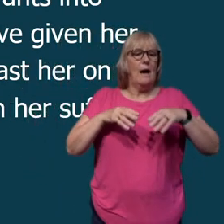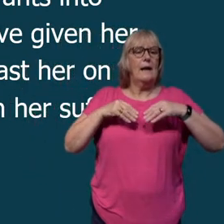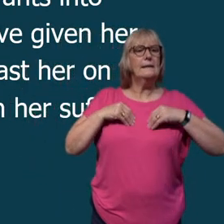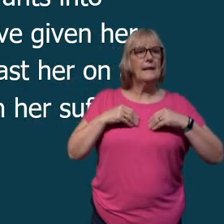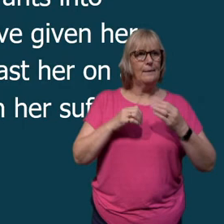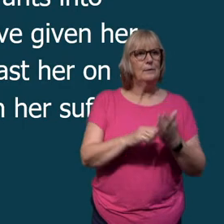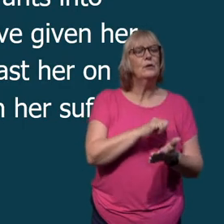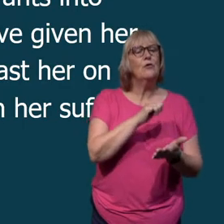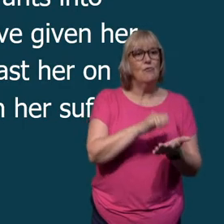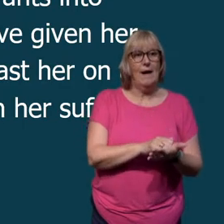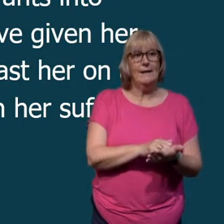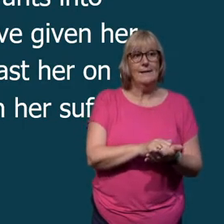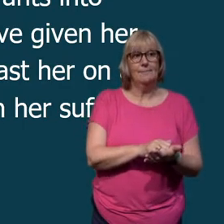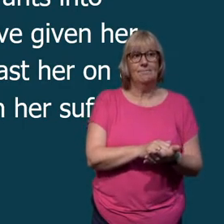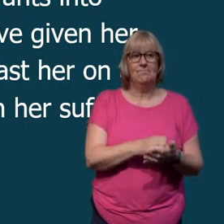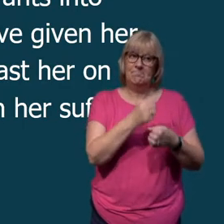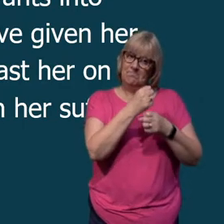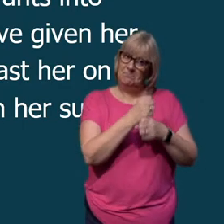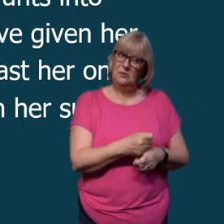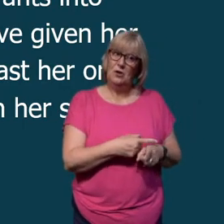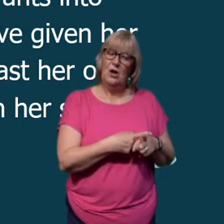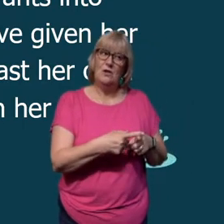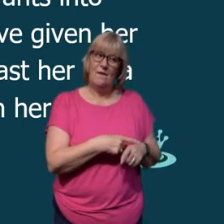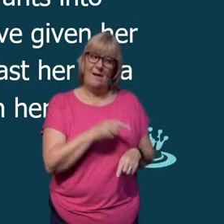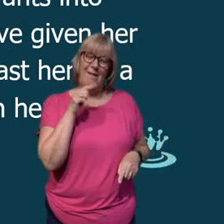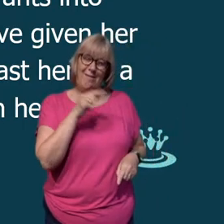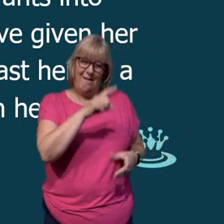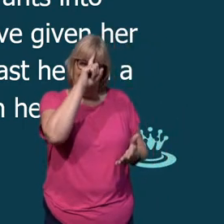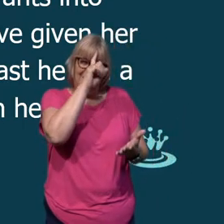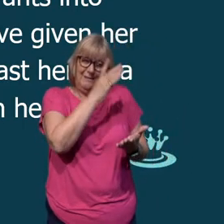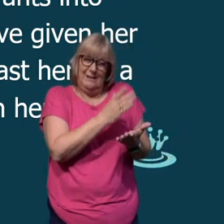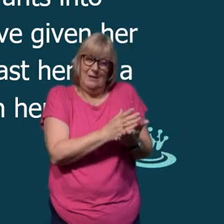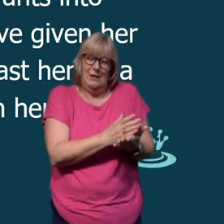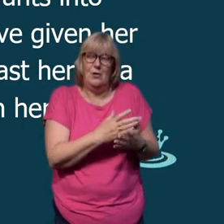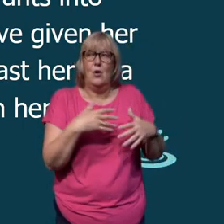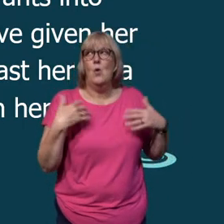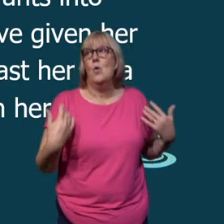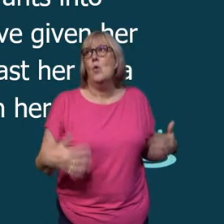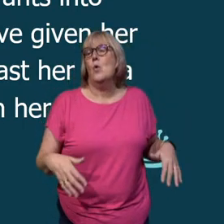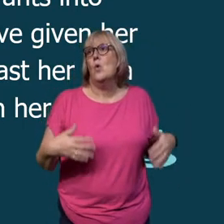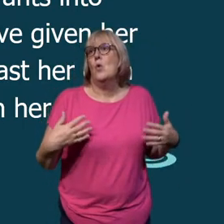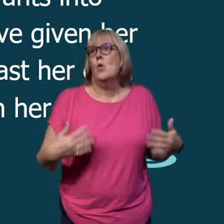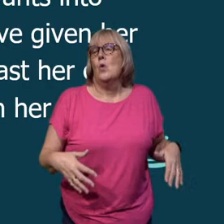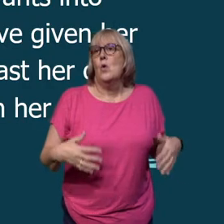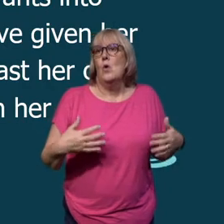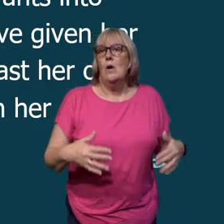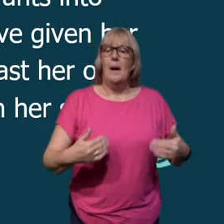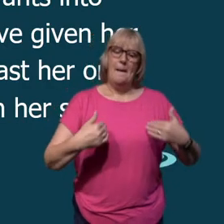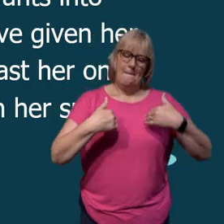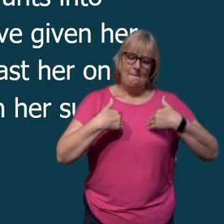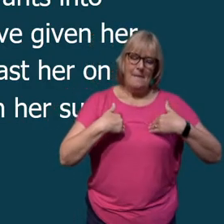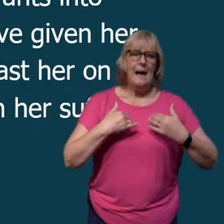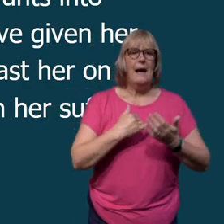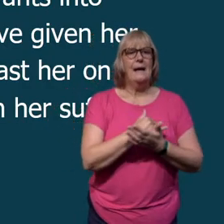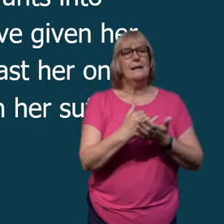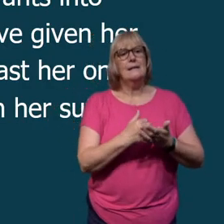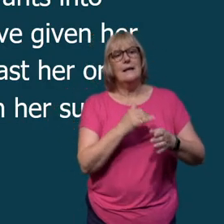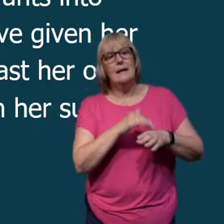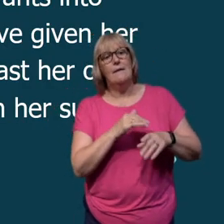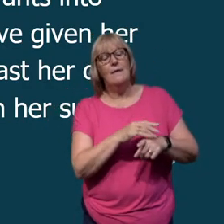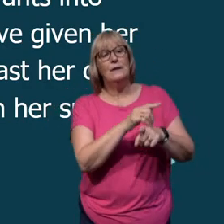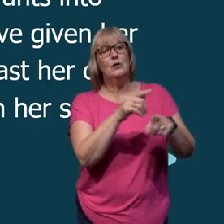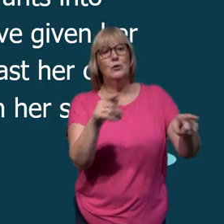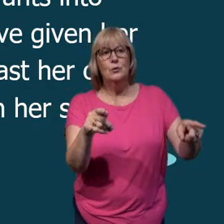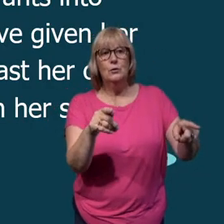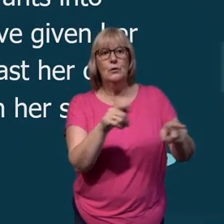Just huge for the Anglican Church, those things. We can have questions at the end. But my sin affects you and yours affects me.